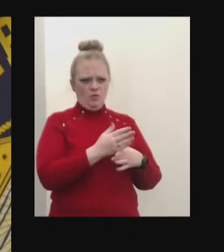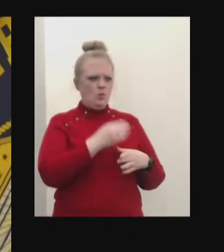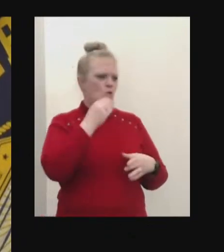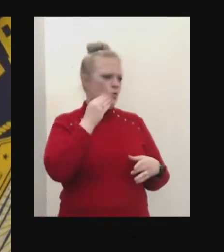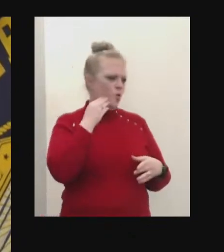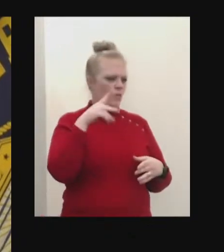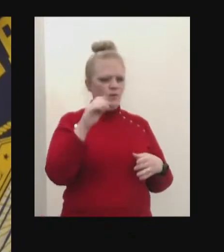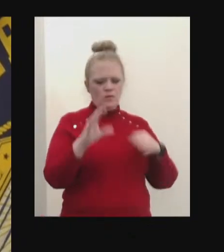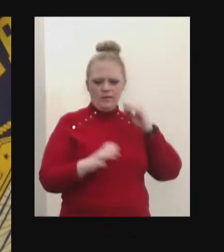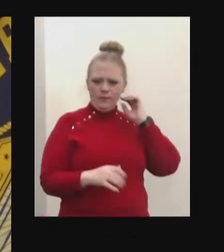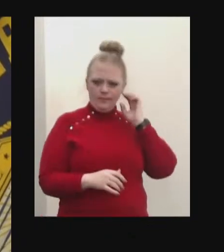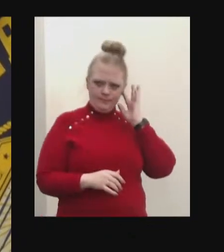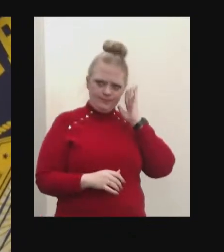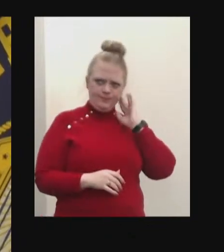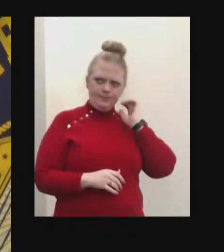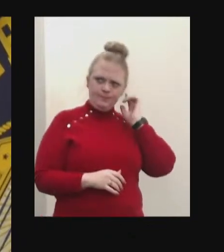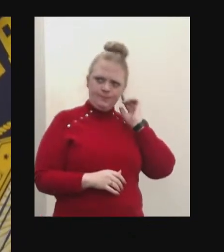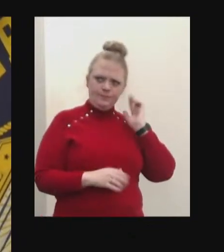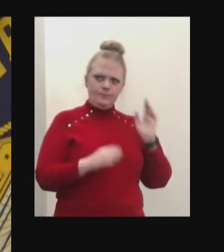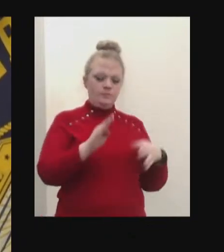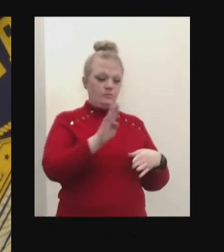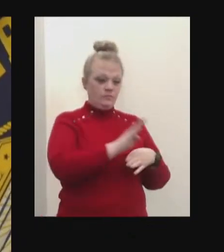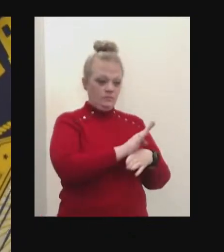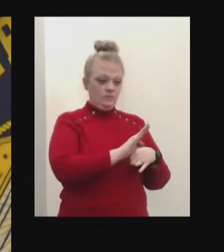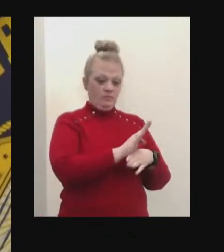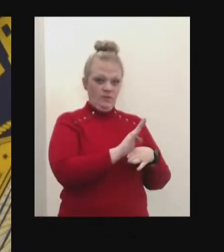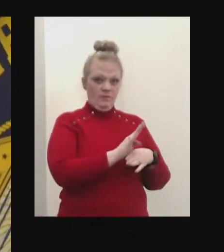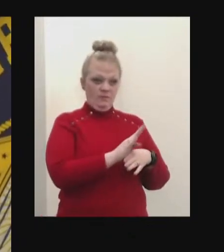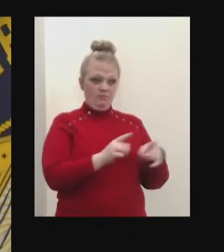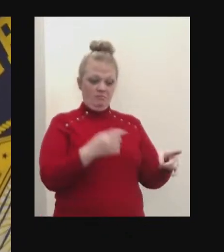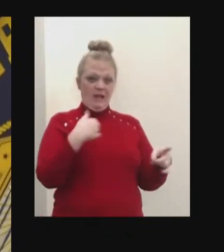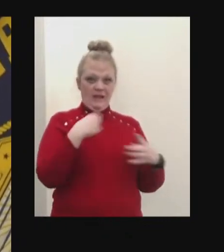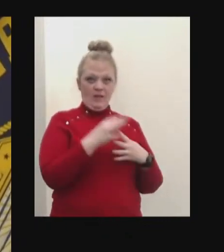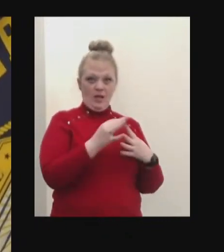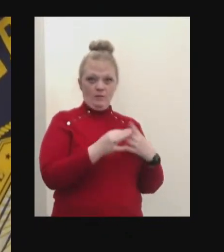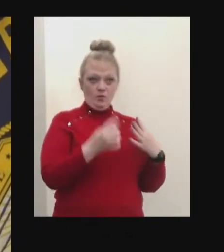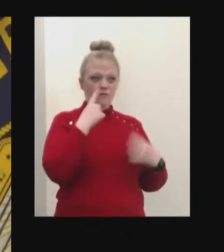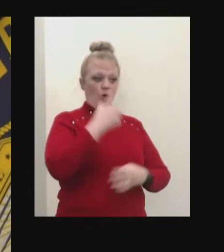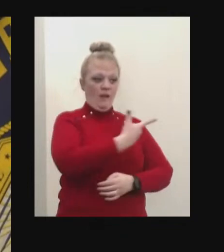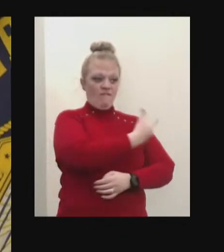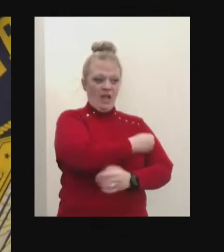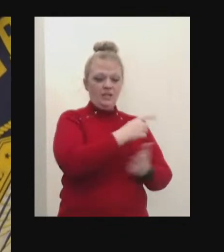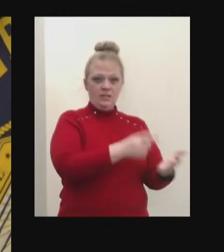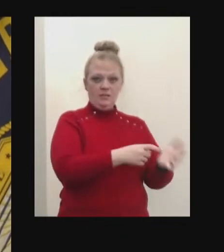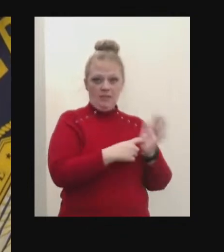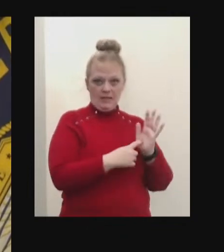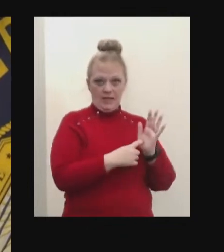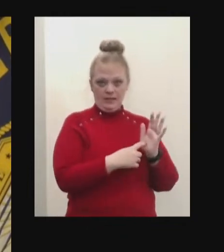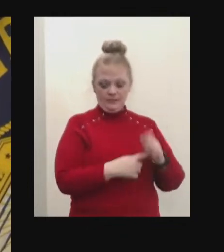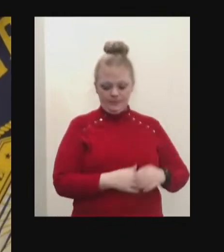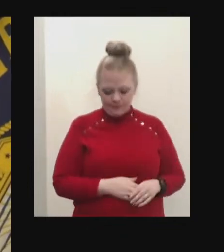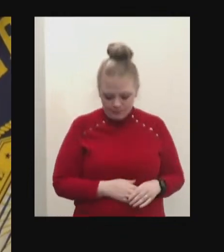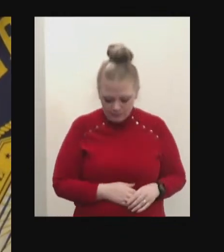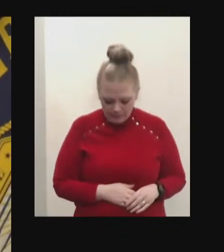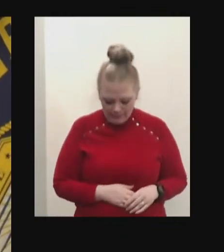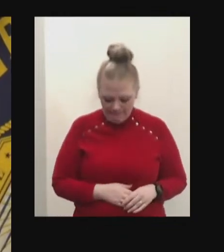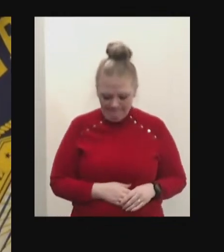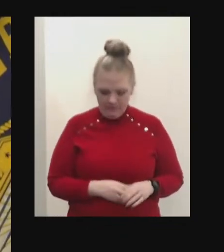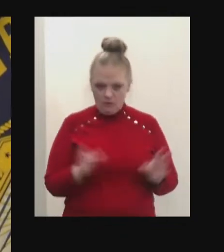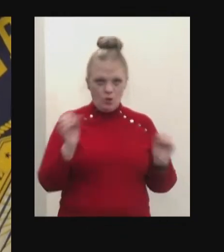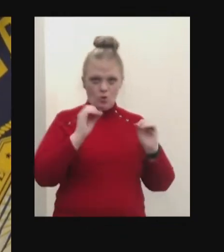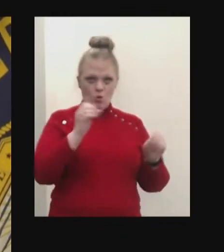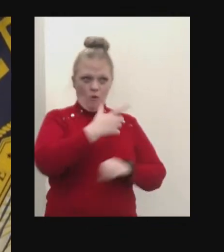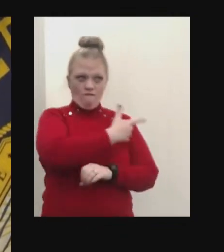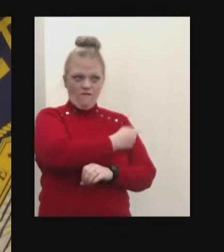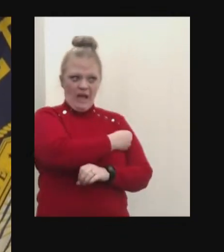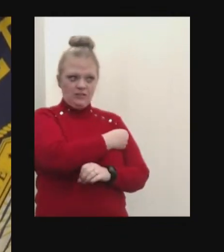care. Businesses do have the option, if they so choose, for a vaccine mandate. There is no vaccine mandate or testing